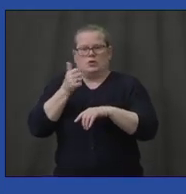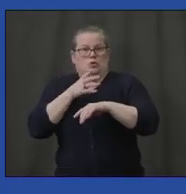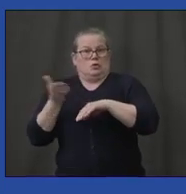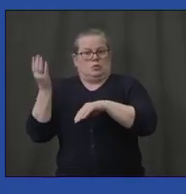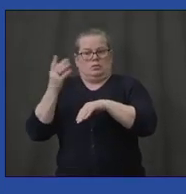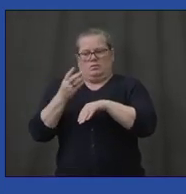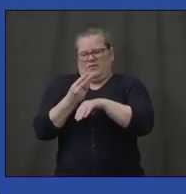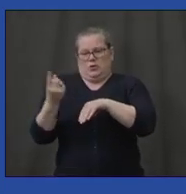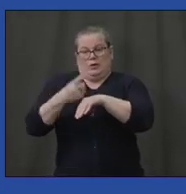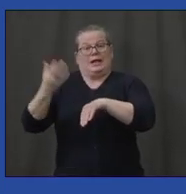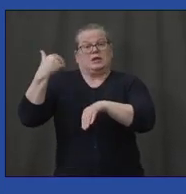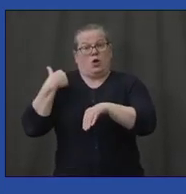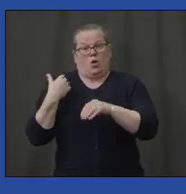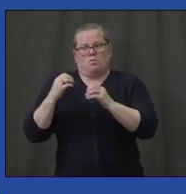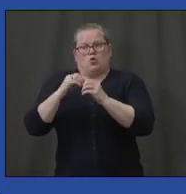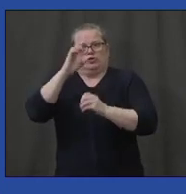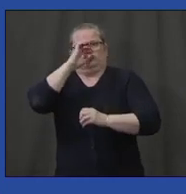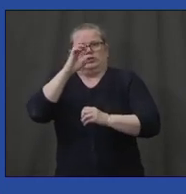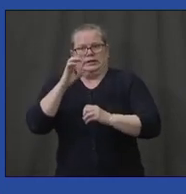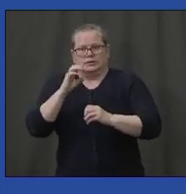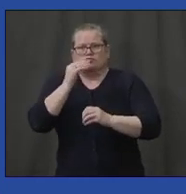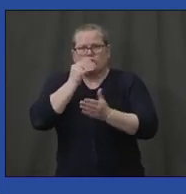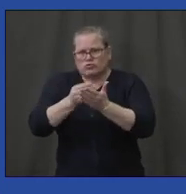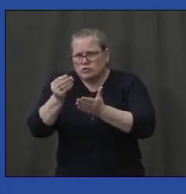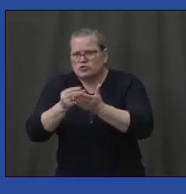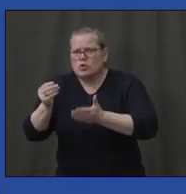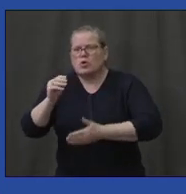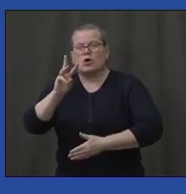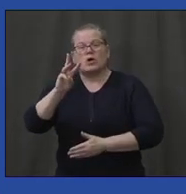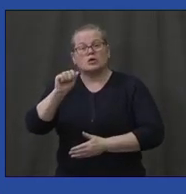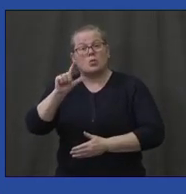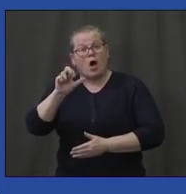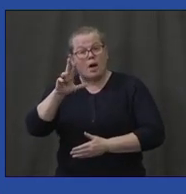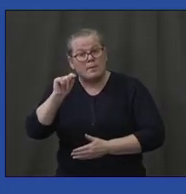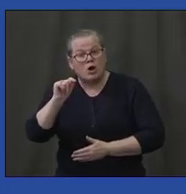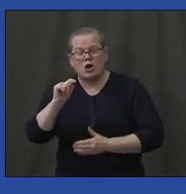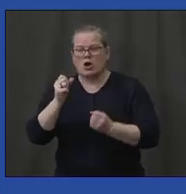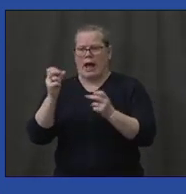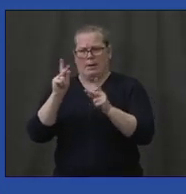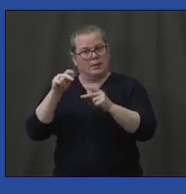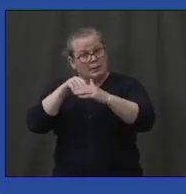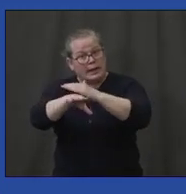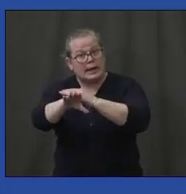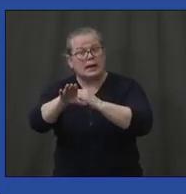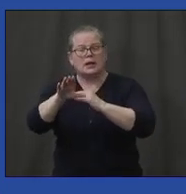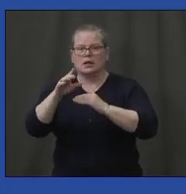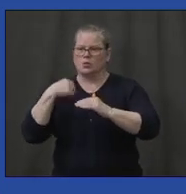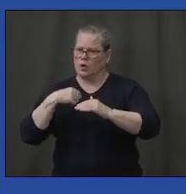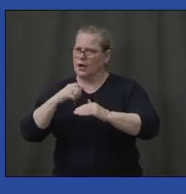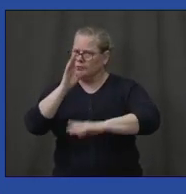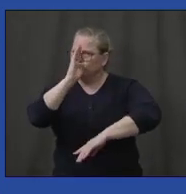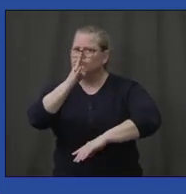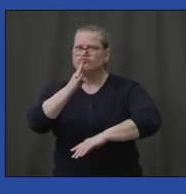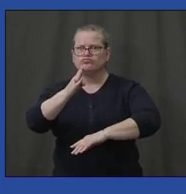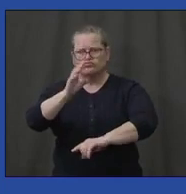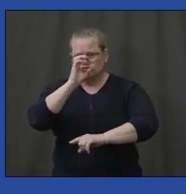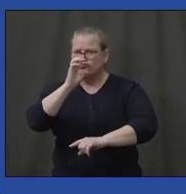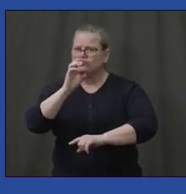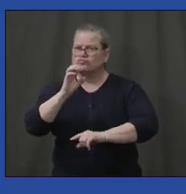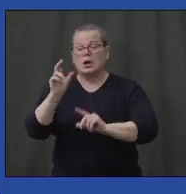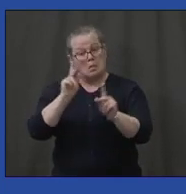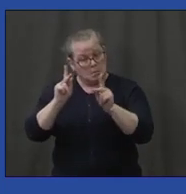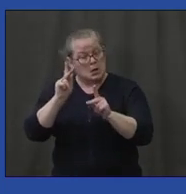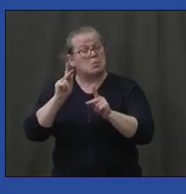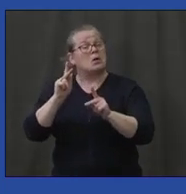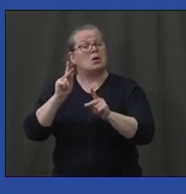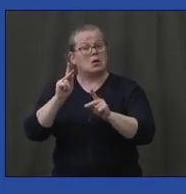stores, grocery stores, Walmart and the such, very clear about the number of people we can have. And people have been honoring that in a pretty